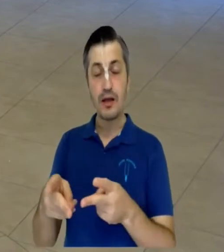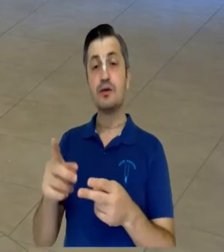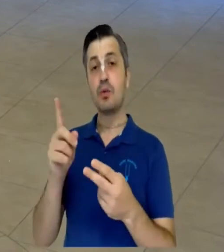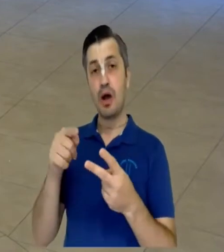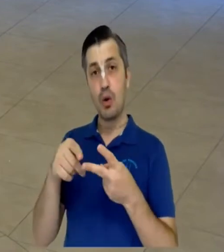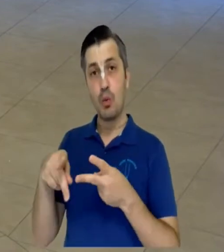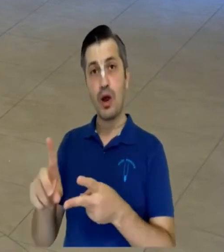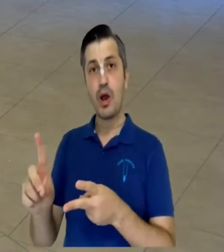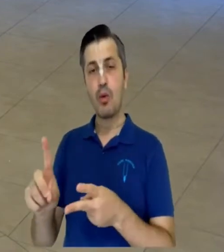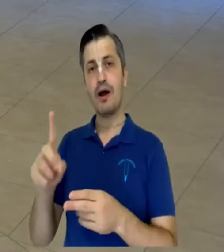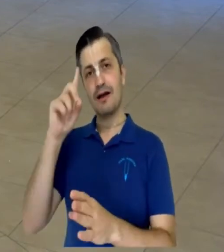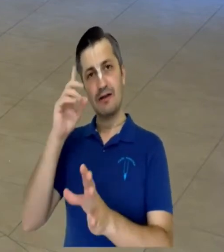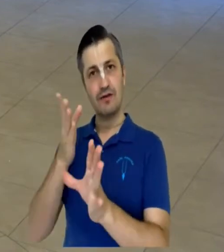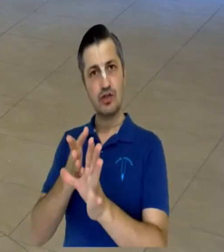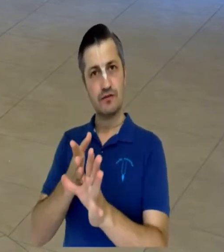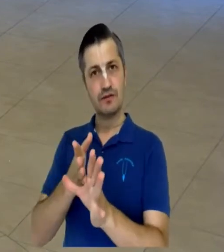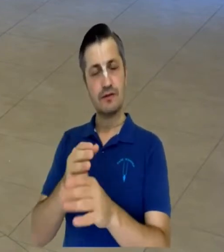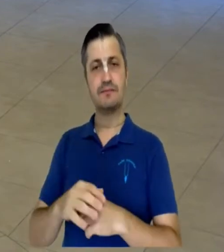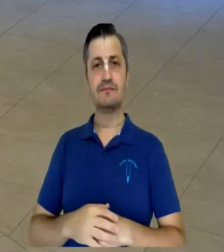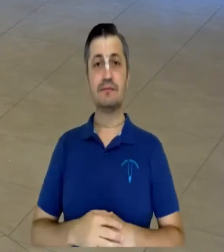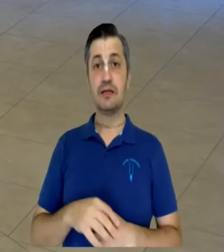Krishna proclaims that